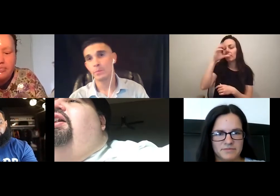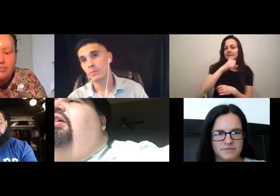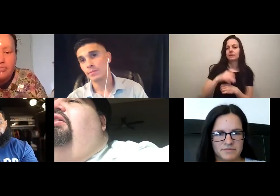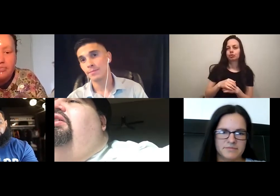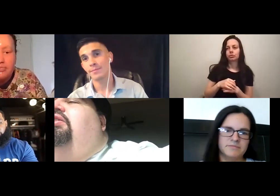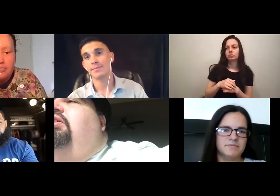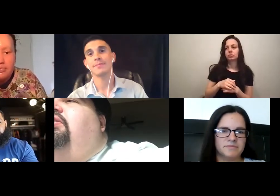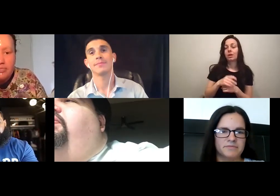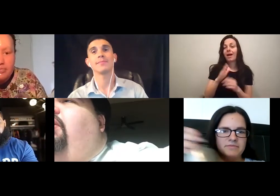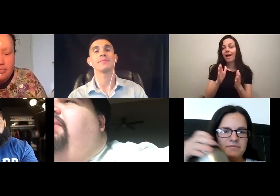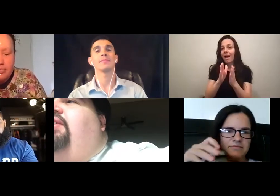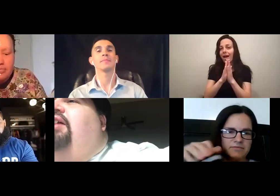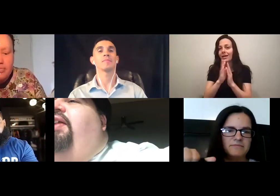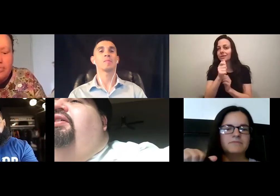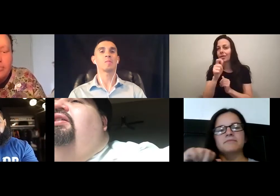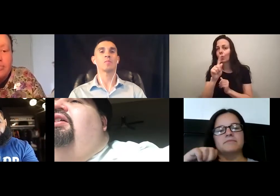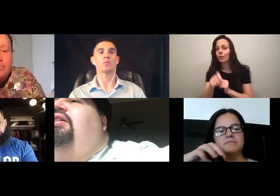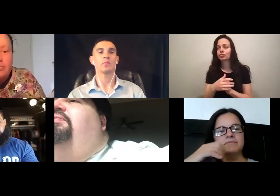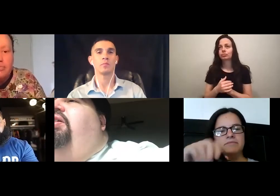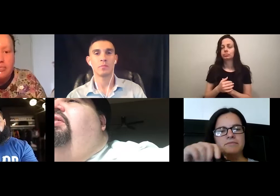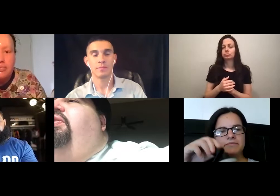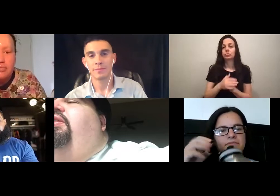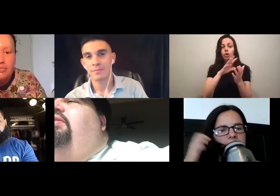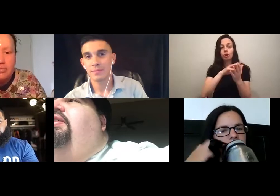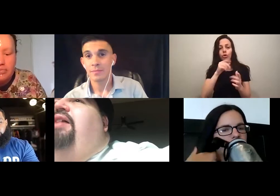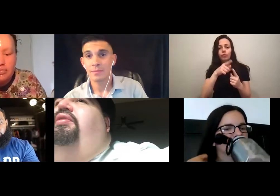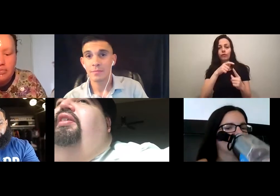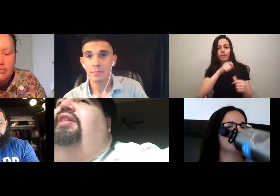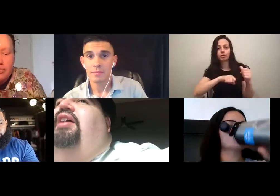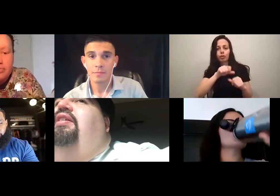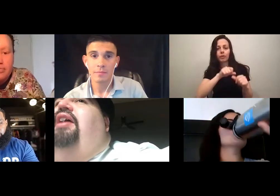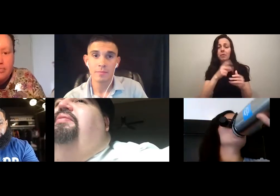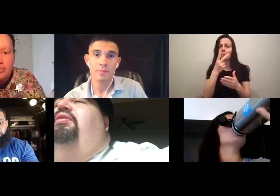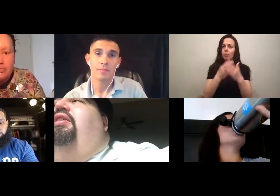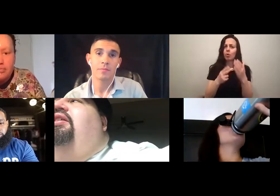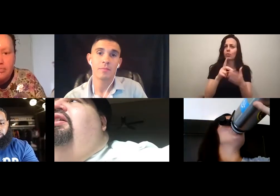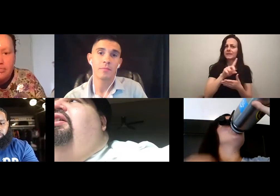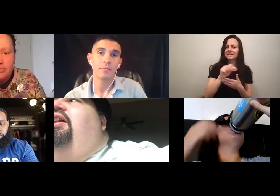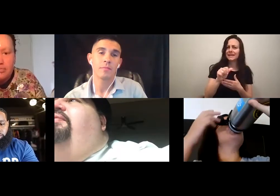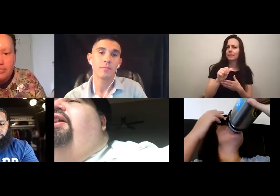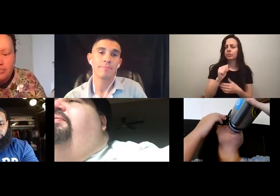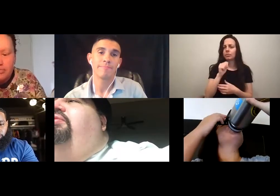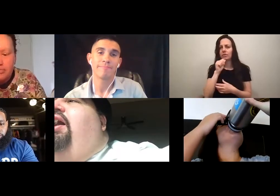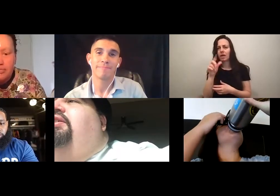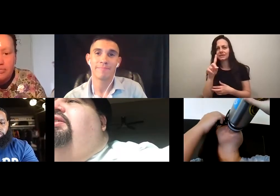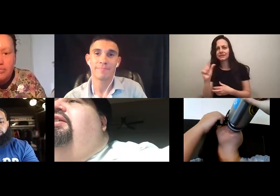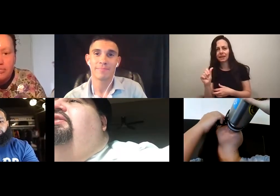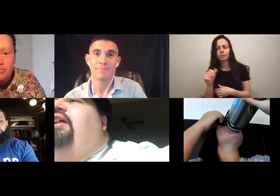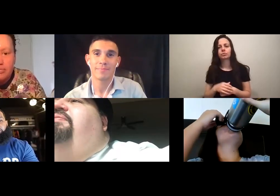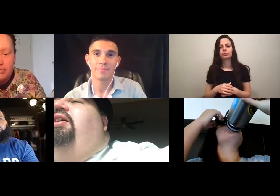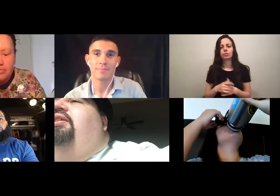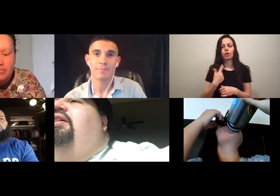We can all learn from each other, both disabled and non-disabled, and we can